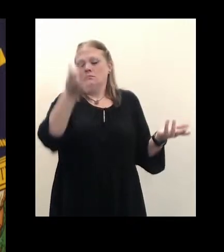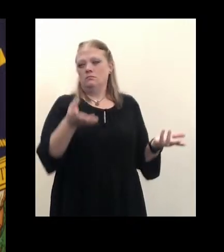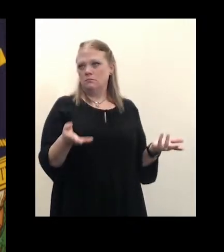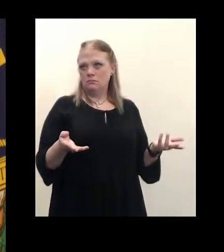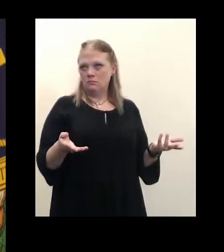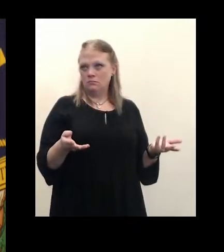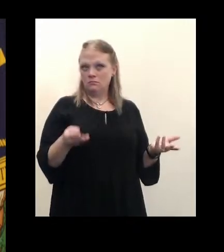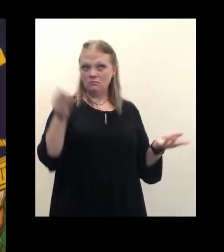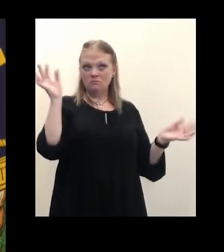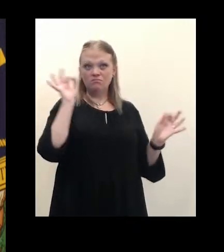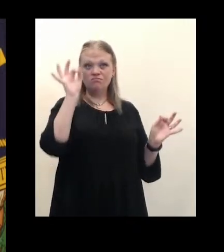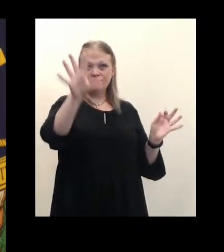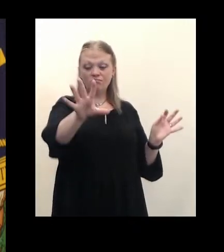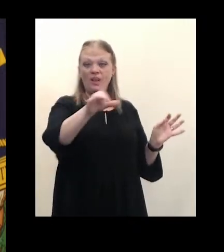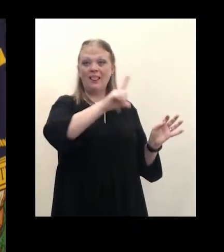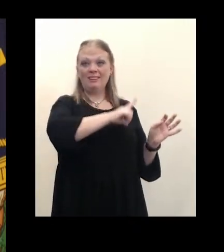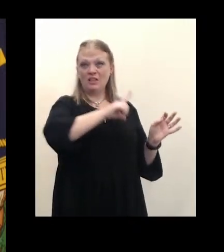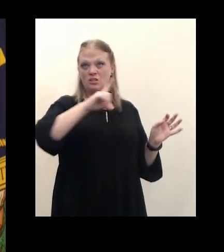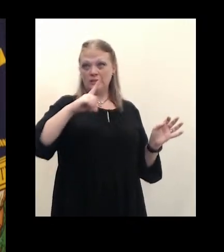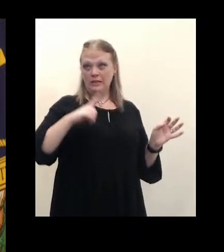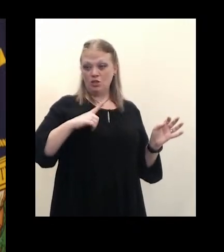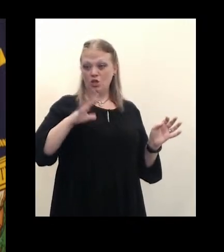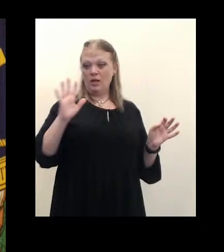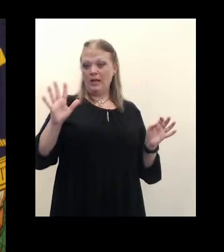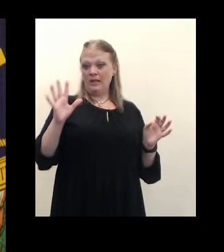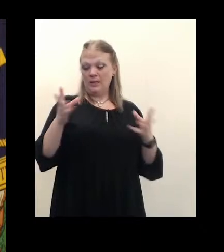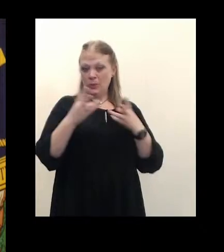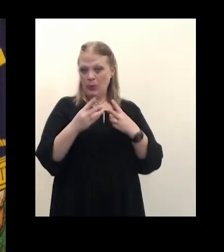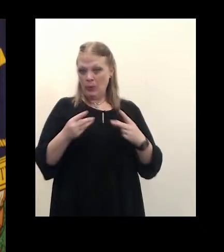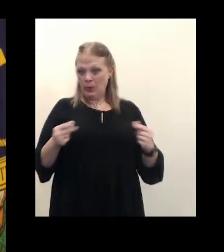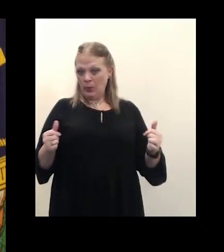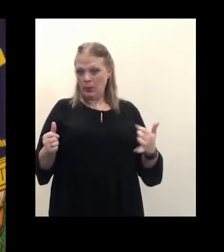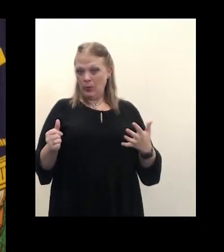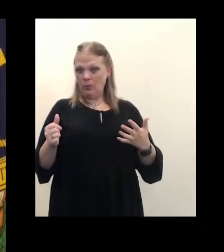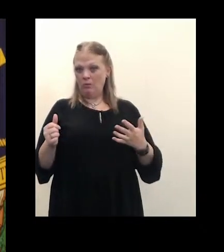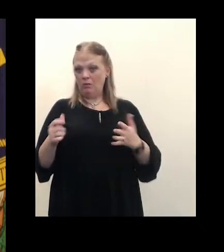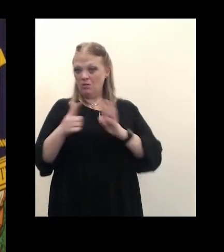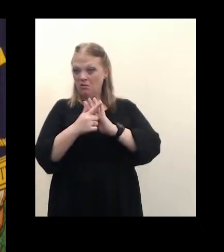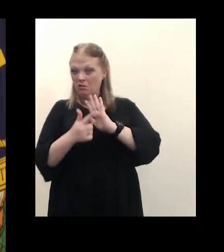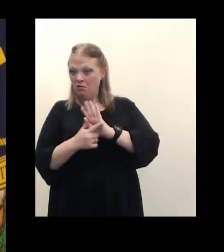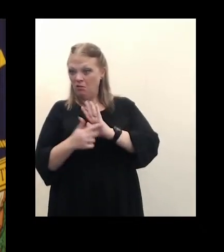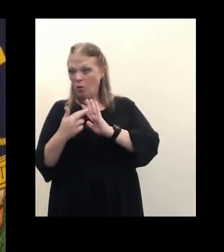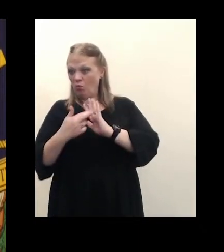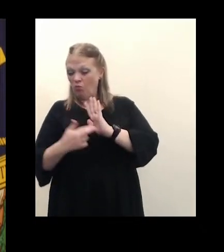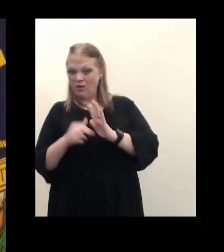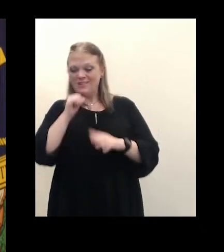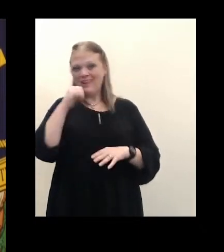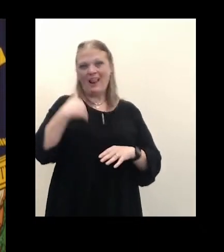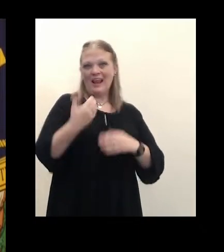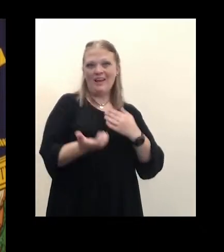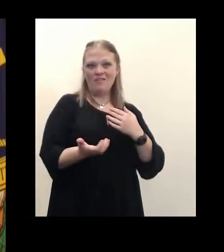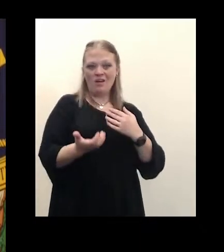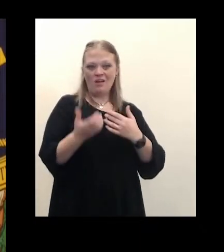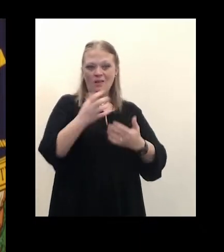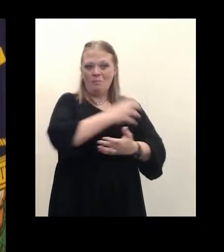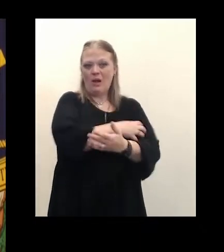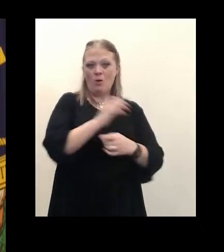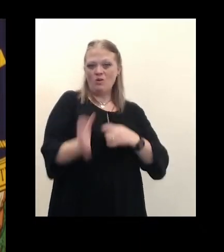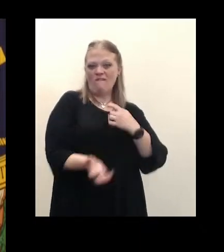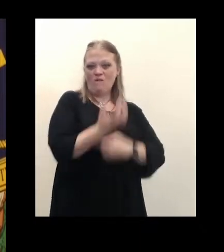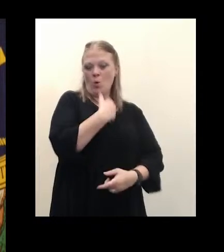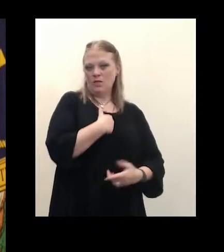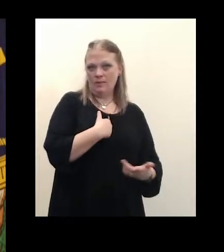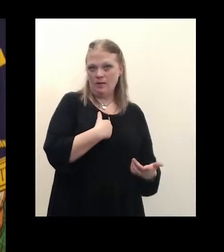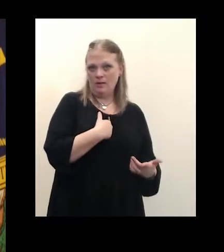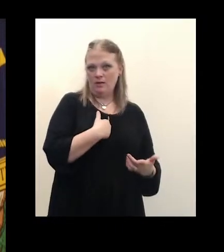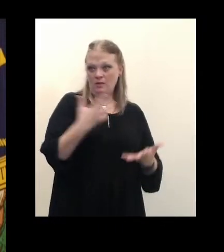that the legislature and its resolution doesn't have the power to force me to do anything. If they're interested in finding out more information as county executive,